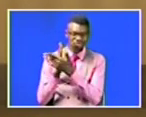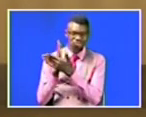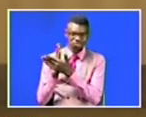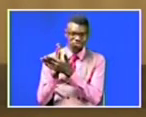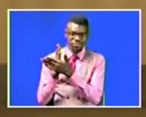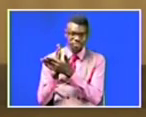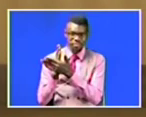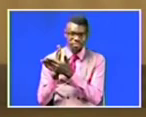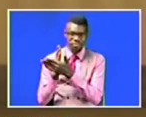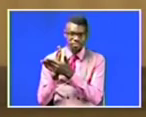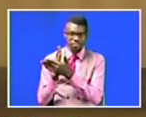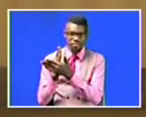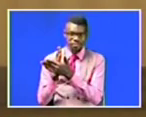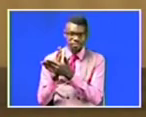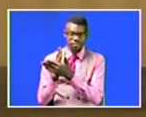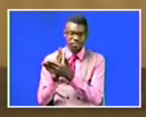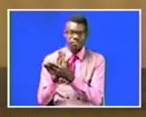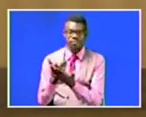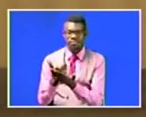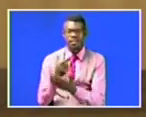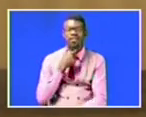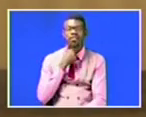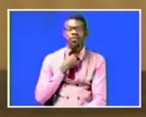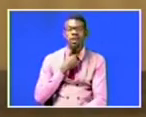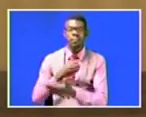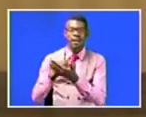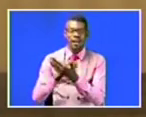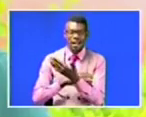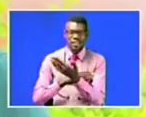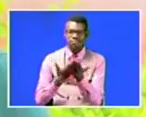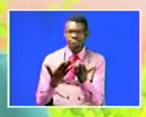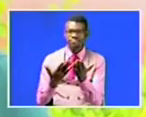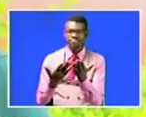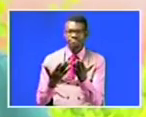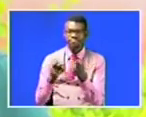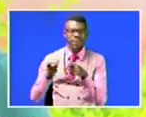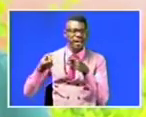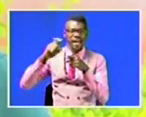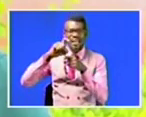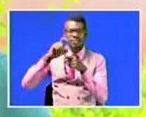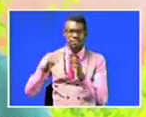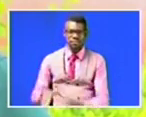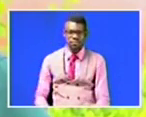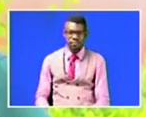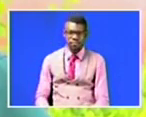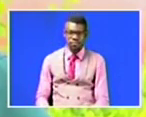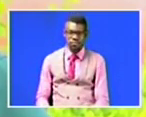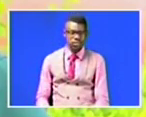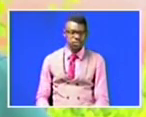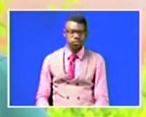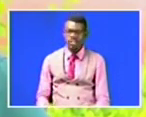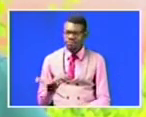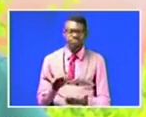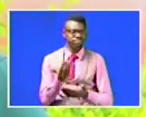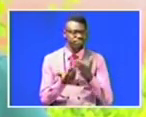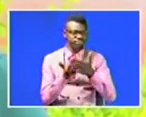it is true that cases of throat cancer have been on the increase. We attend to all types of